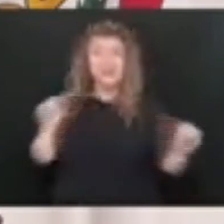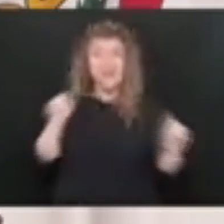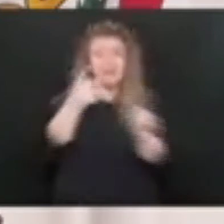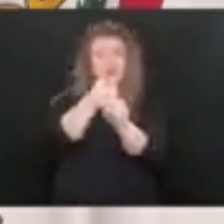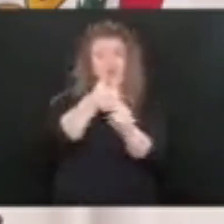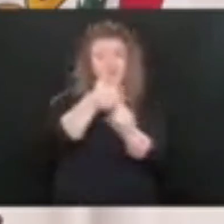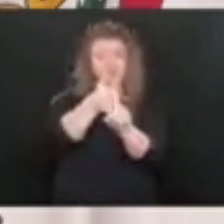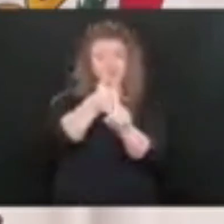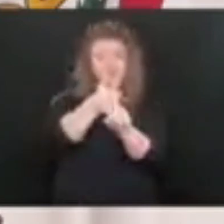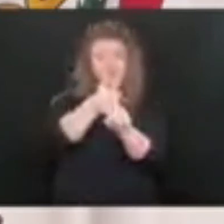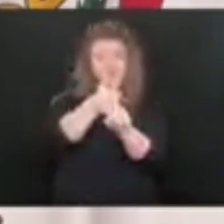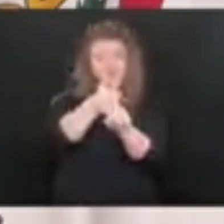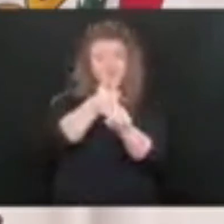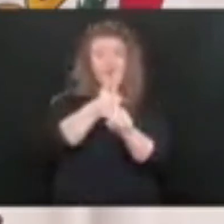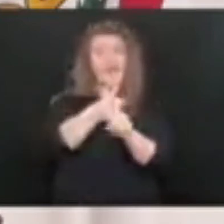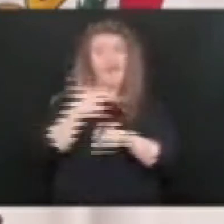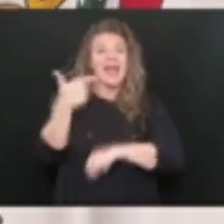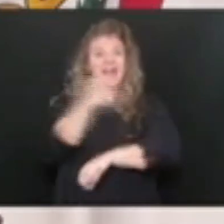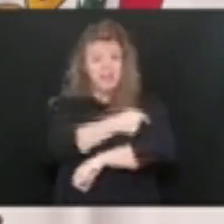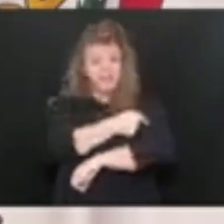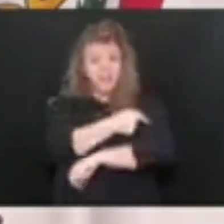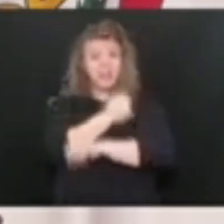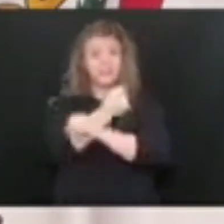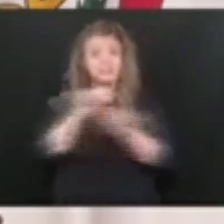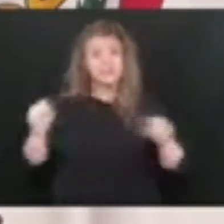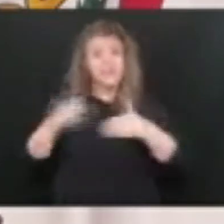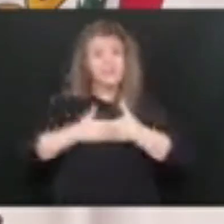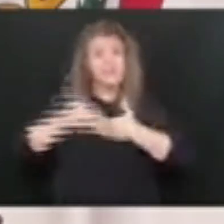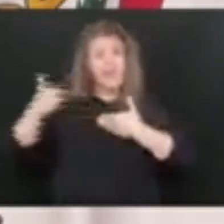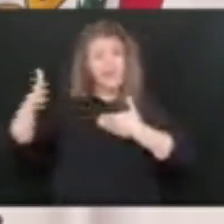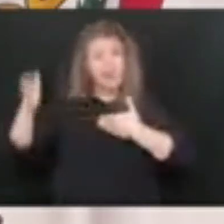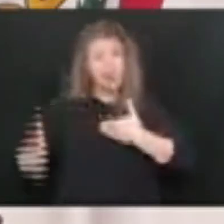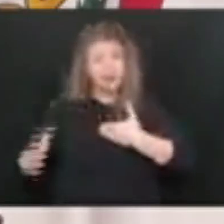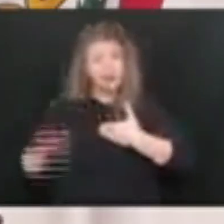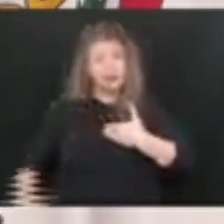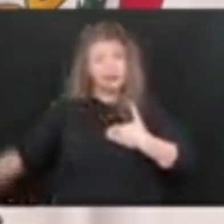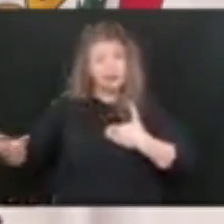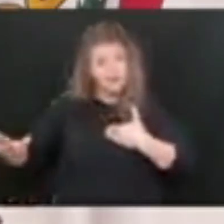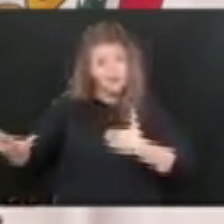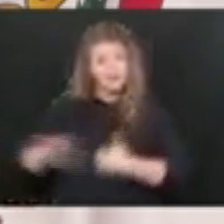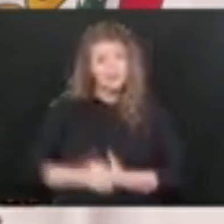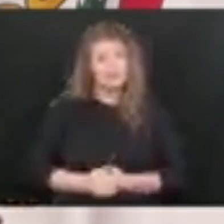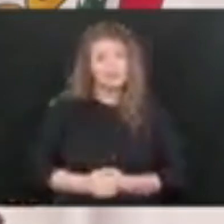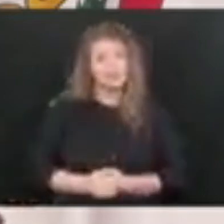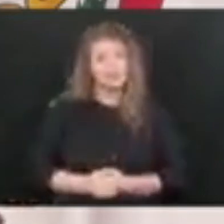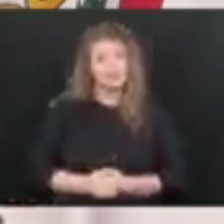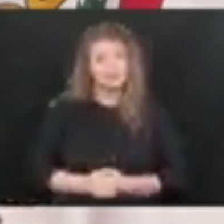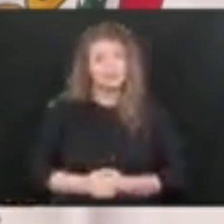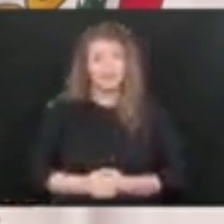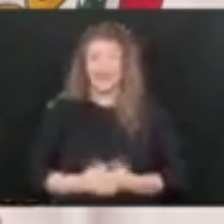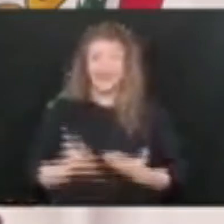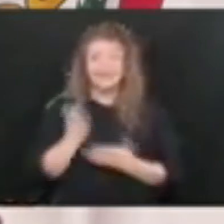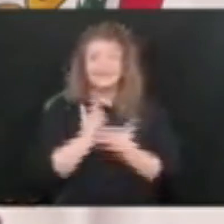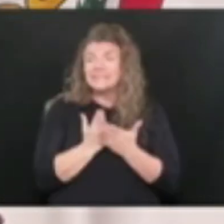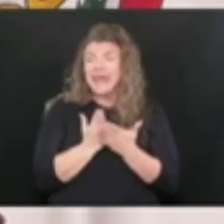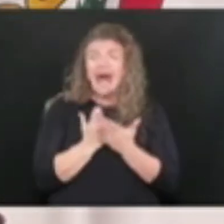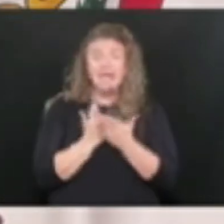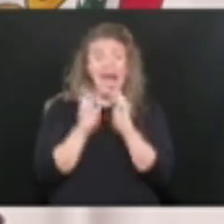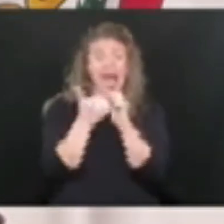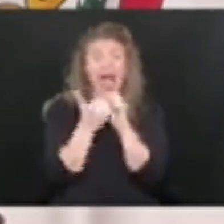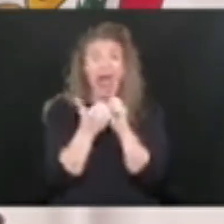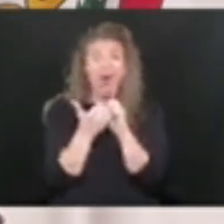And you've got to go get vaccinated to protect your neighbor. Now, some way,